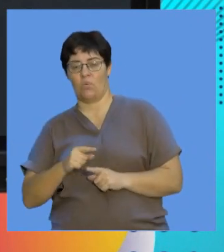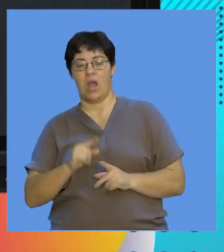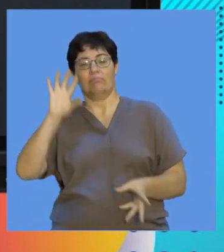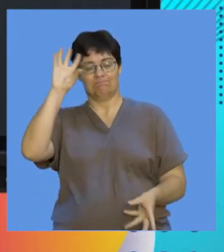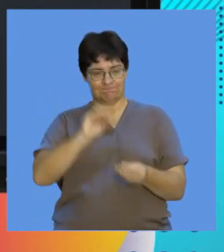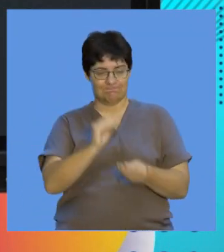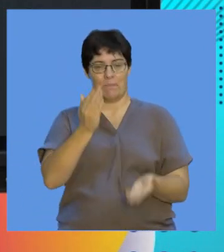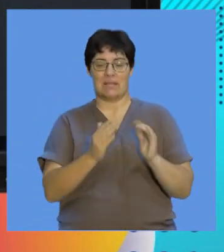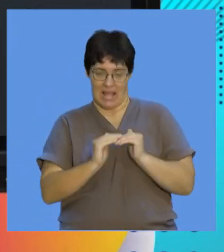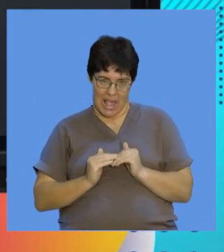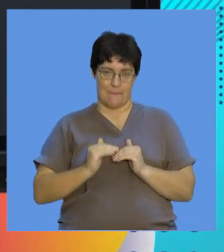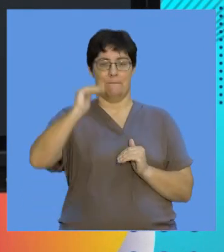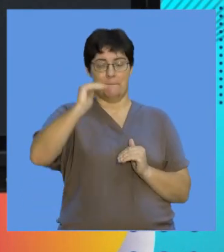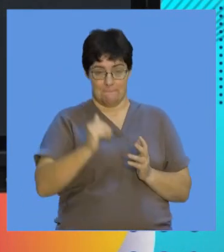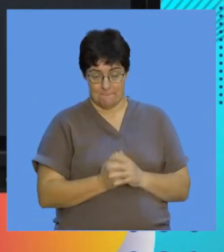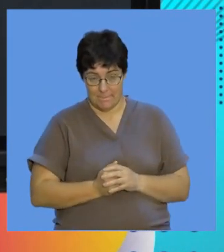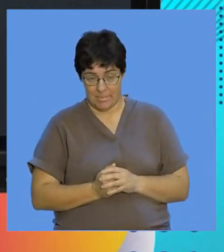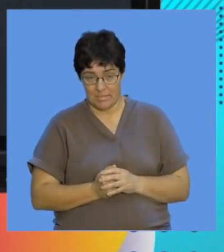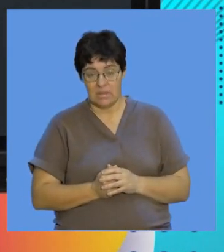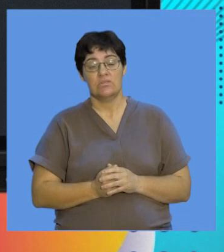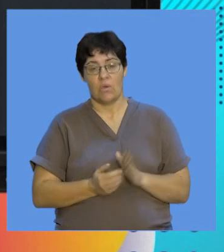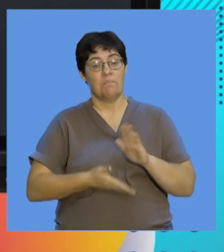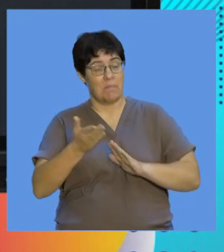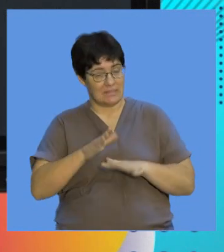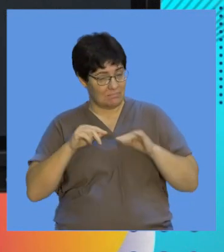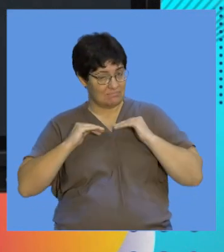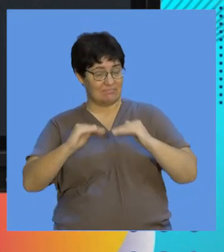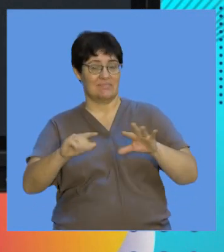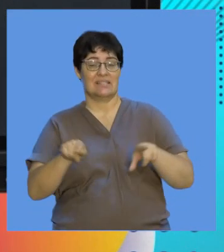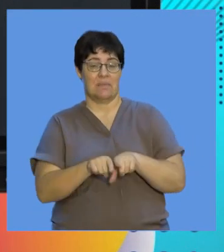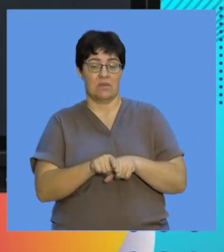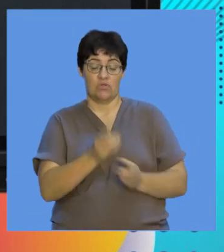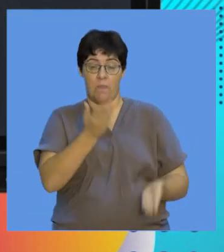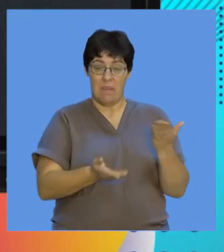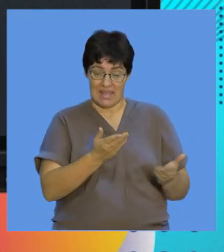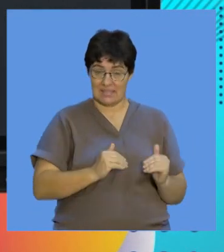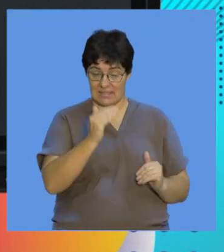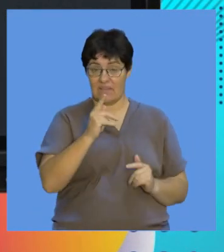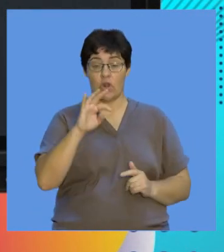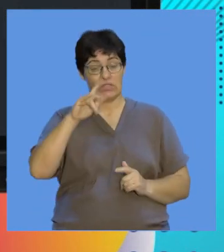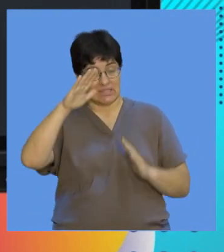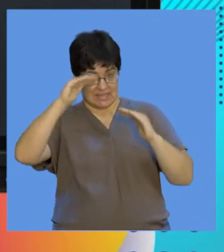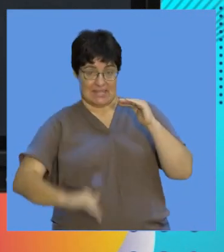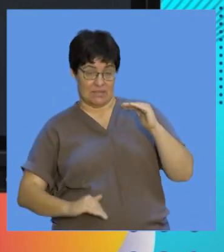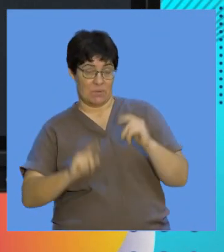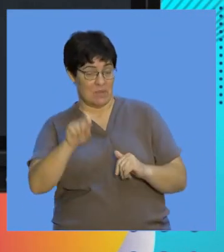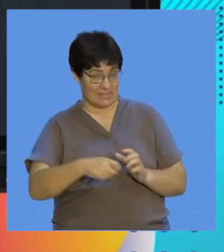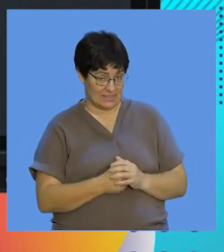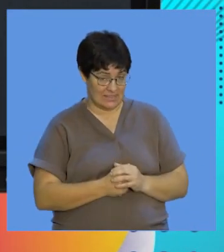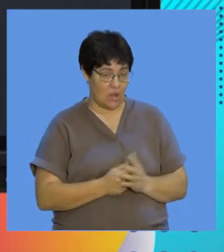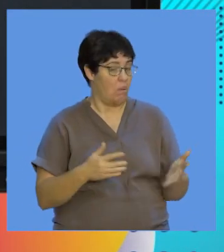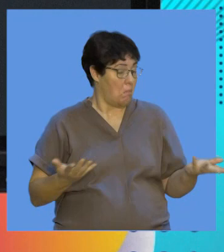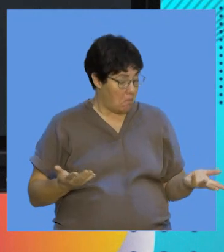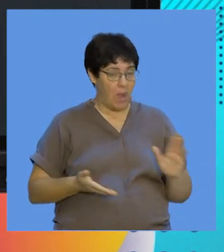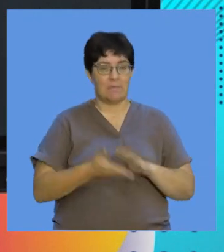increased, okay? And the momentum's got to stay the same. So if the mass increases, velocity needs to decrease. Otherwise, the momentum will